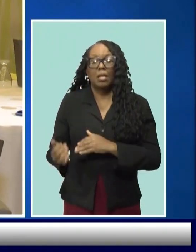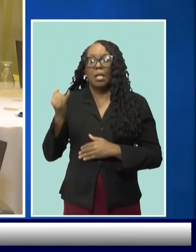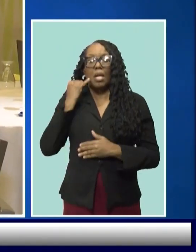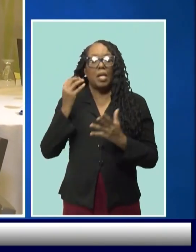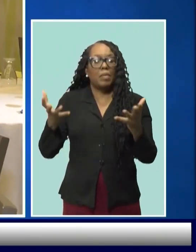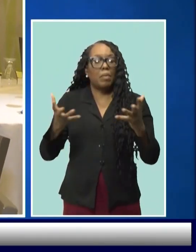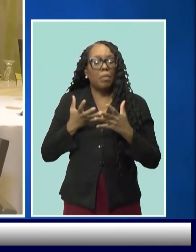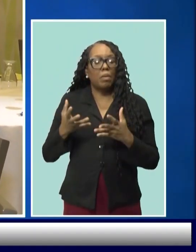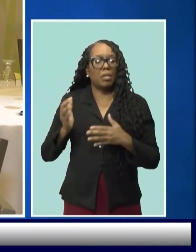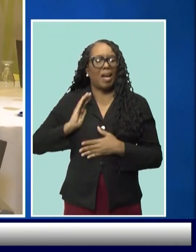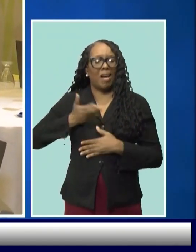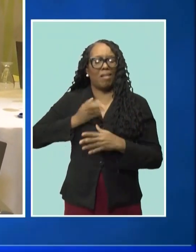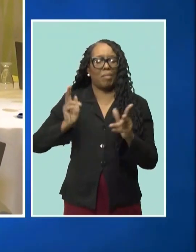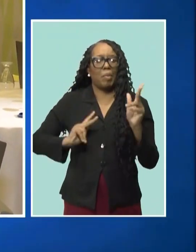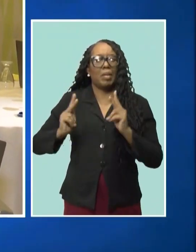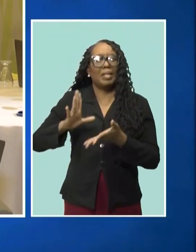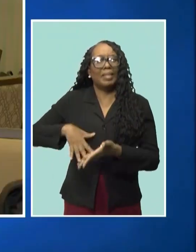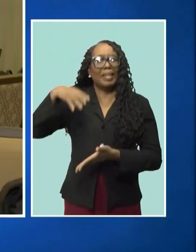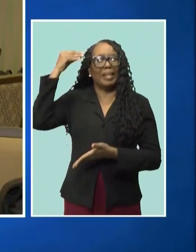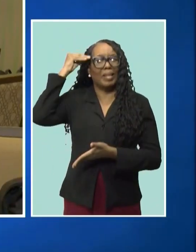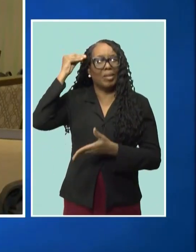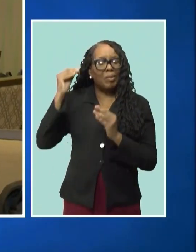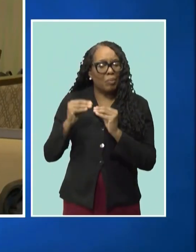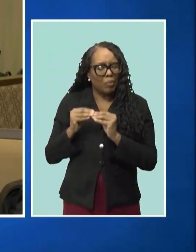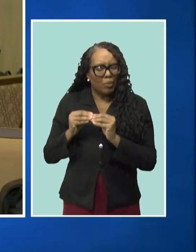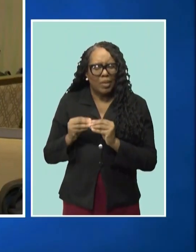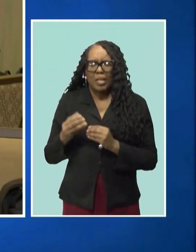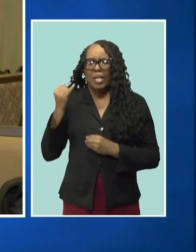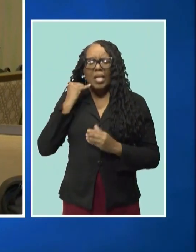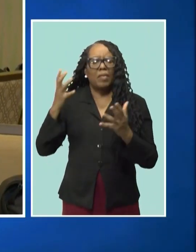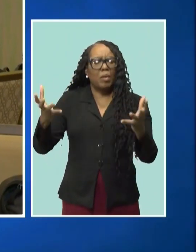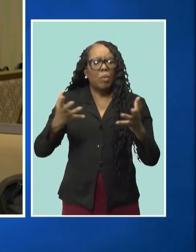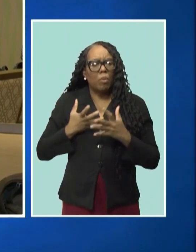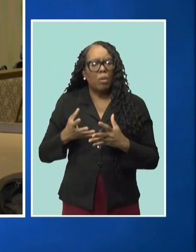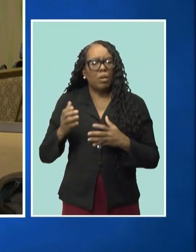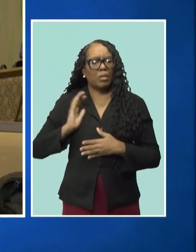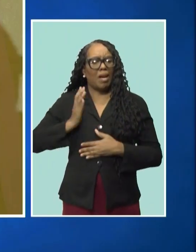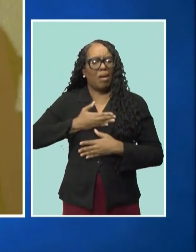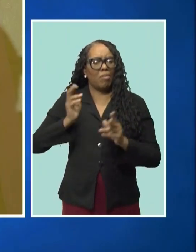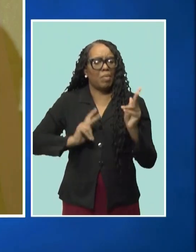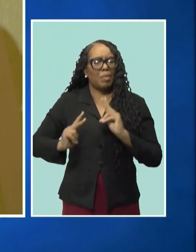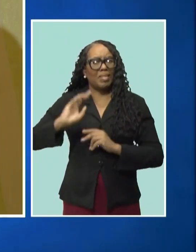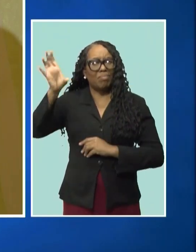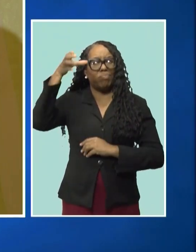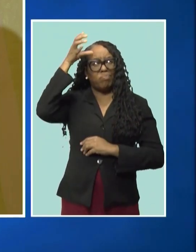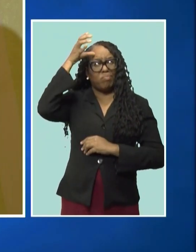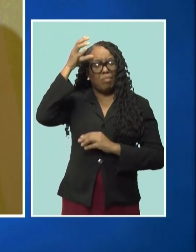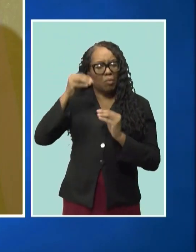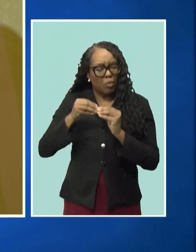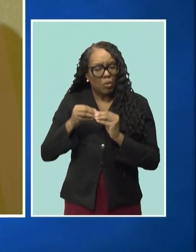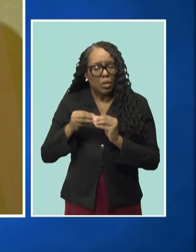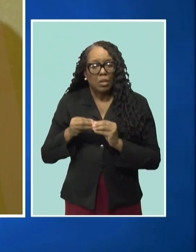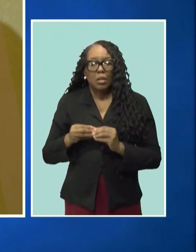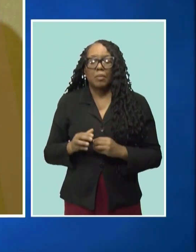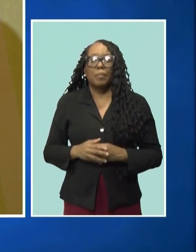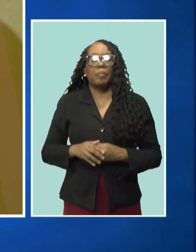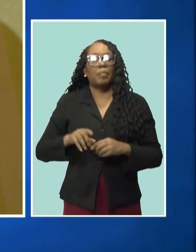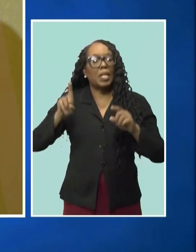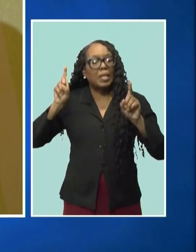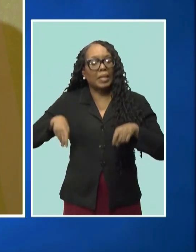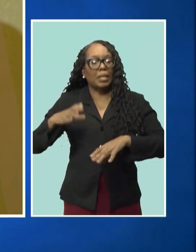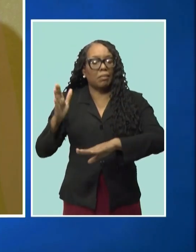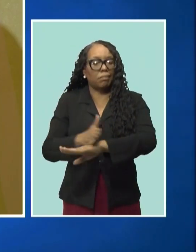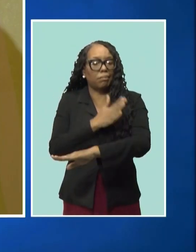the scientific expertise that we need to compete. There's a resistance to upgrading our